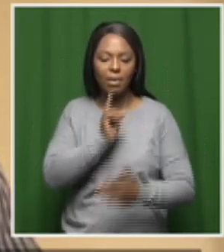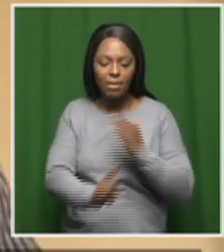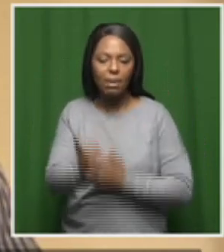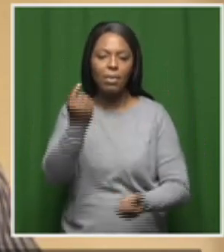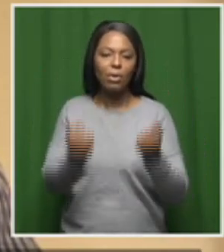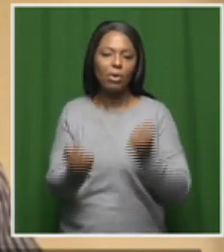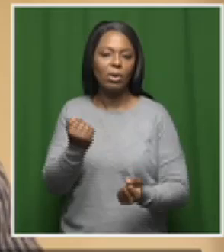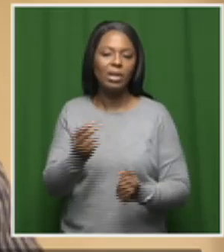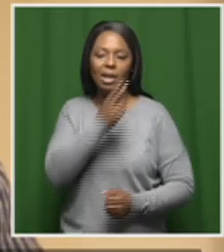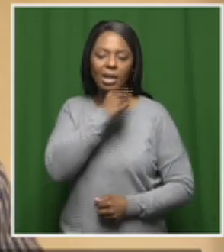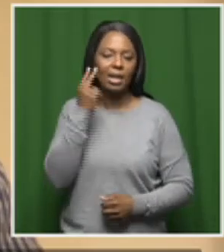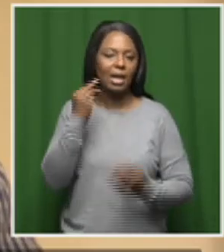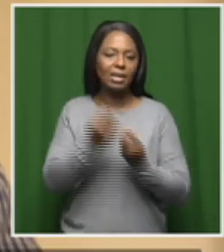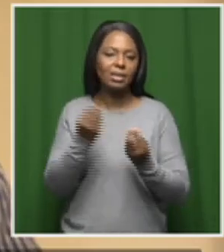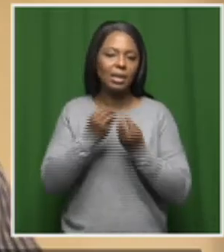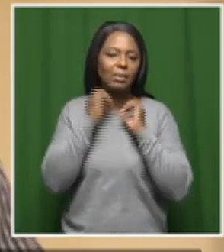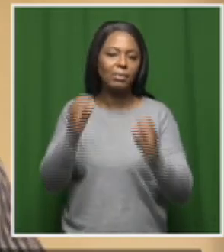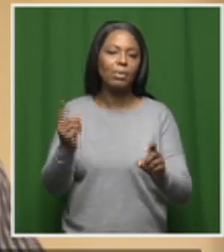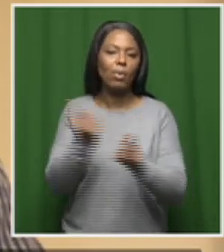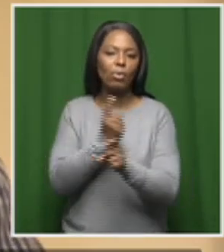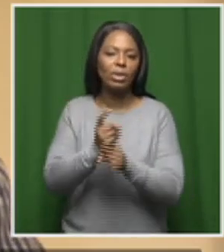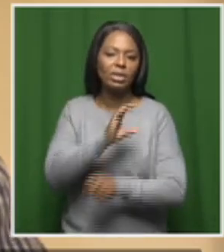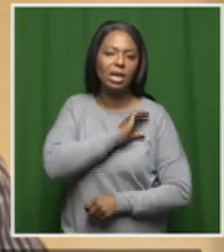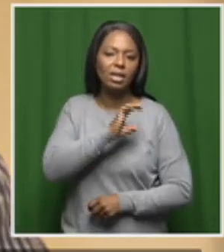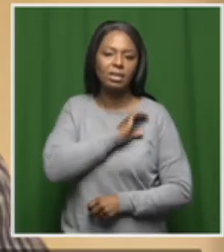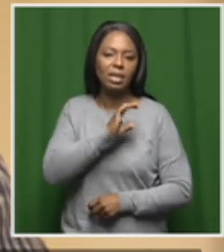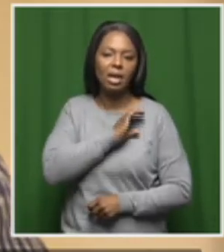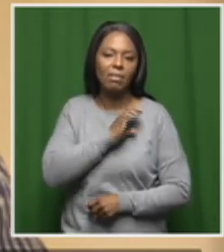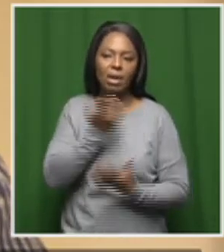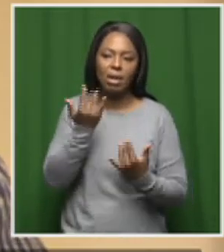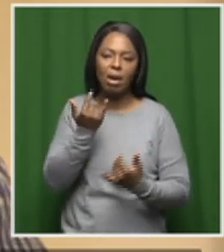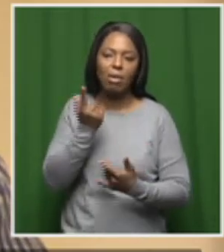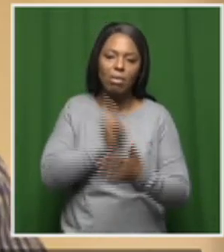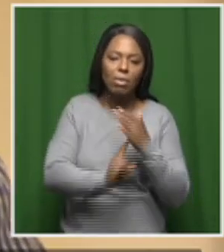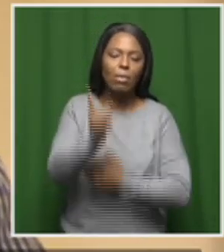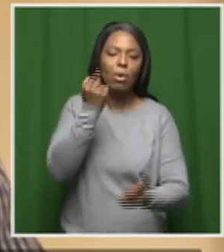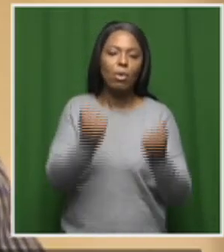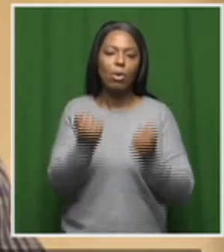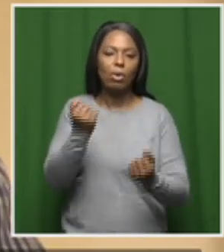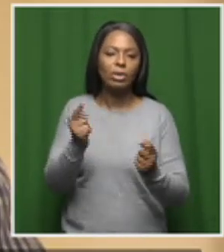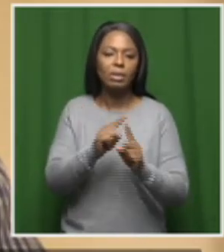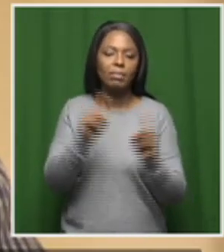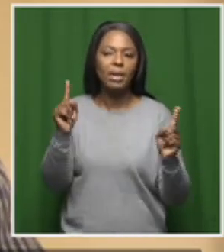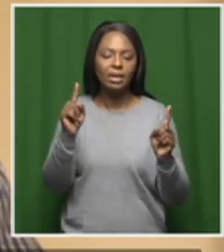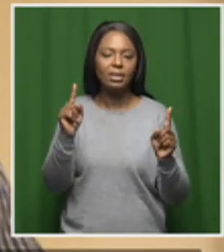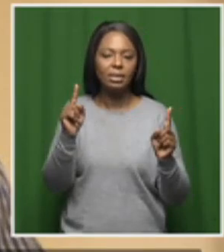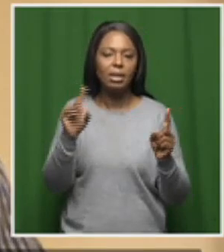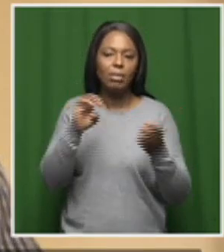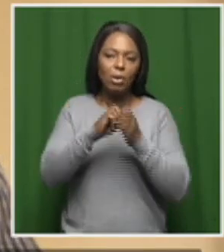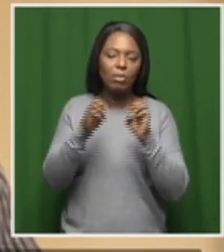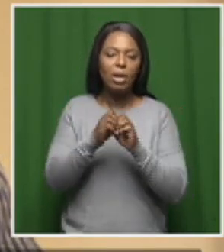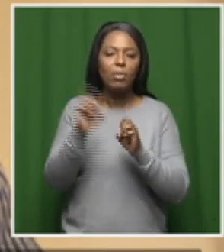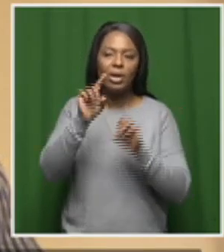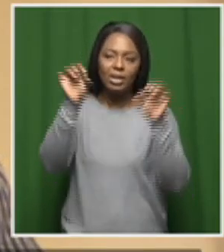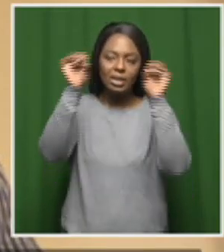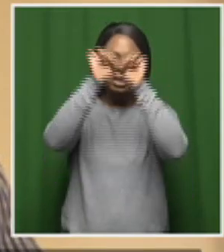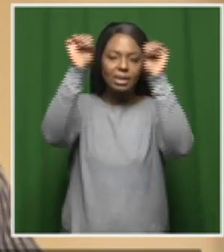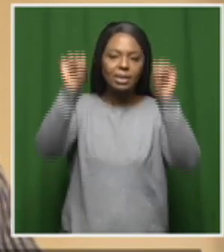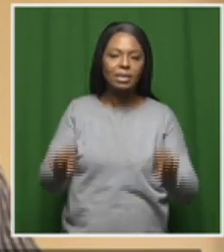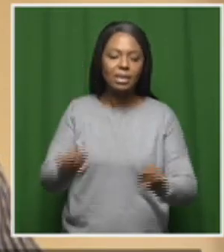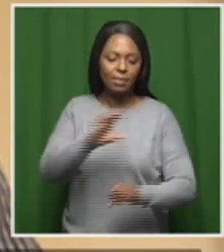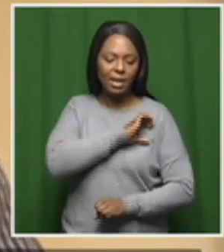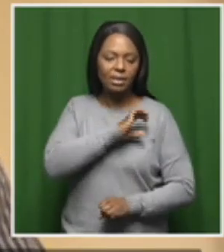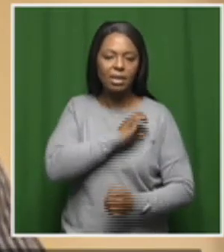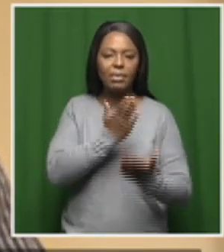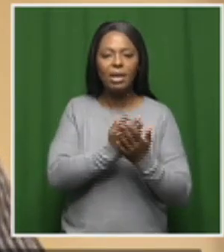your customers are taking you to courts due to the inefficiencies that are there in the system. You know, customers will be complaining